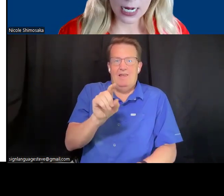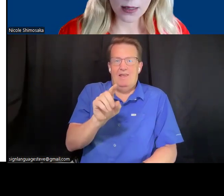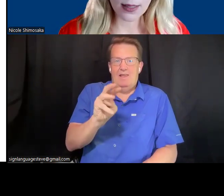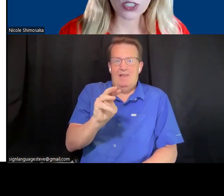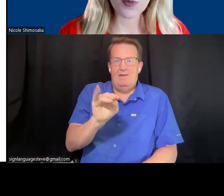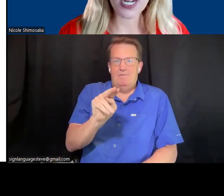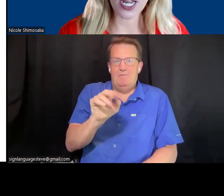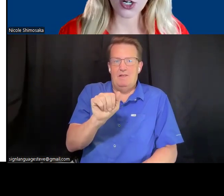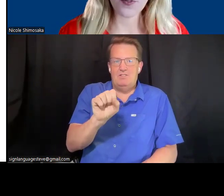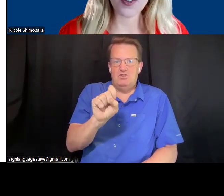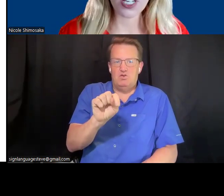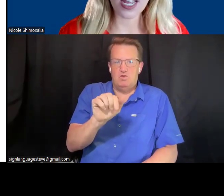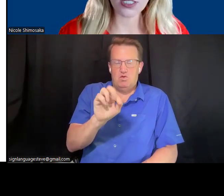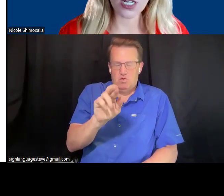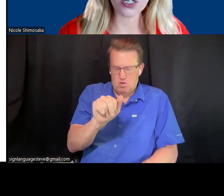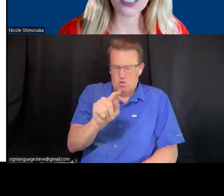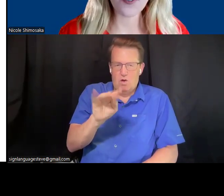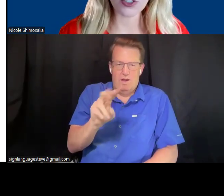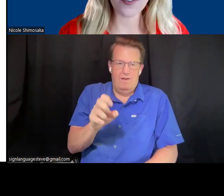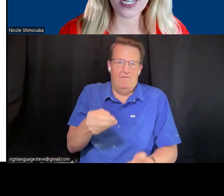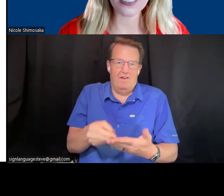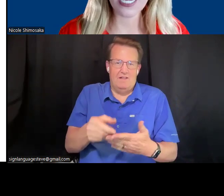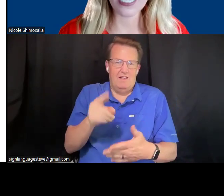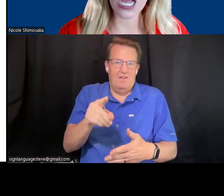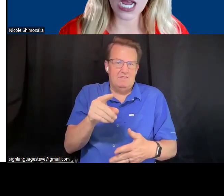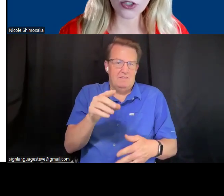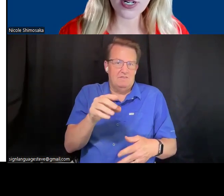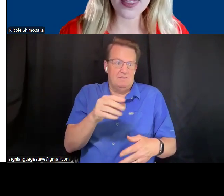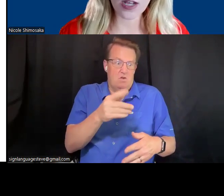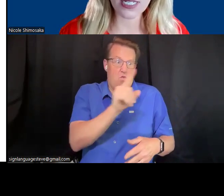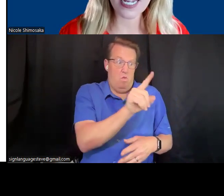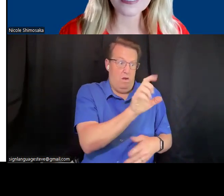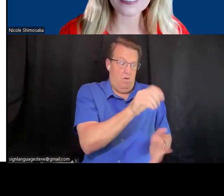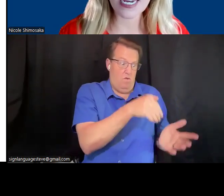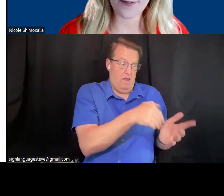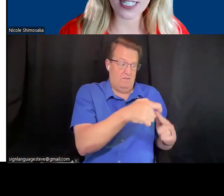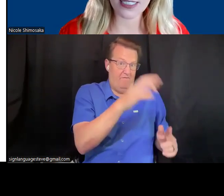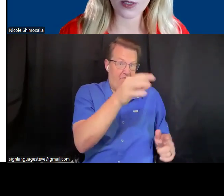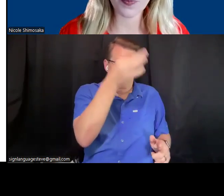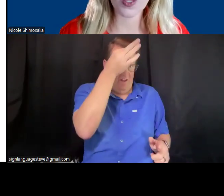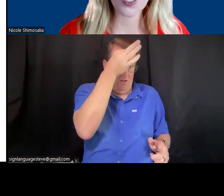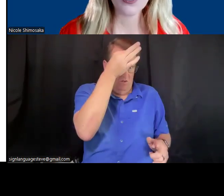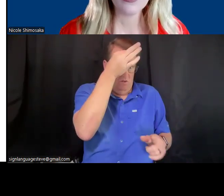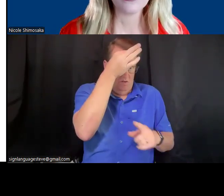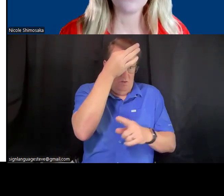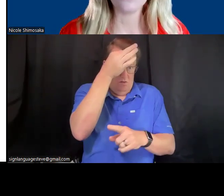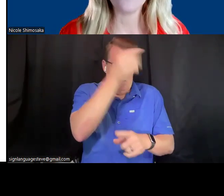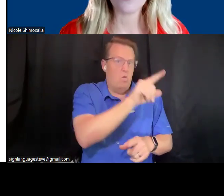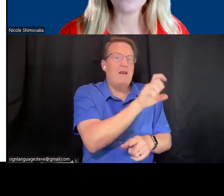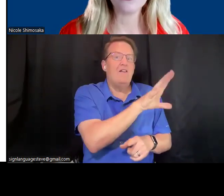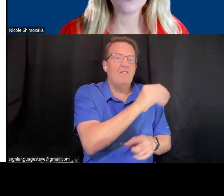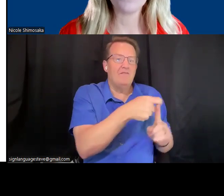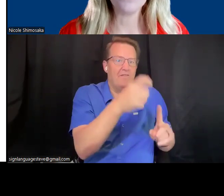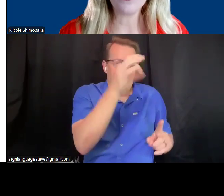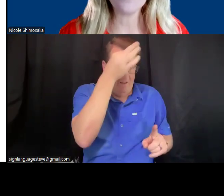Ideally, this would be $150,000 in federal funds and $100,000 in state funds. Now there's a